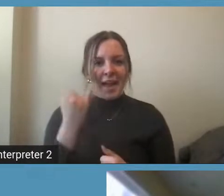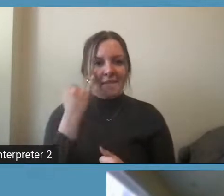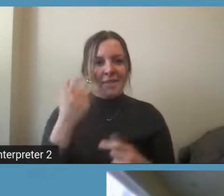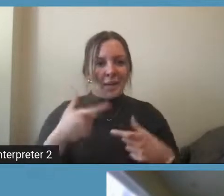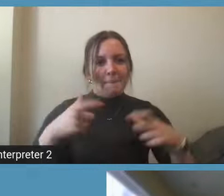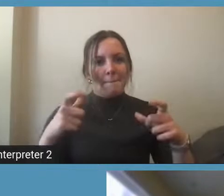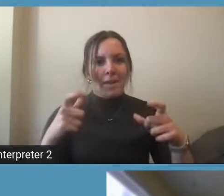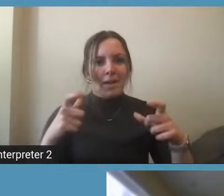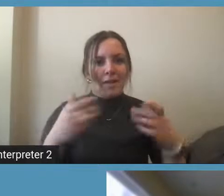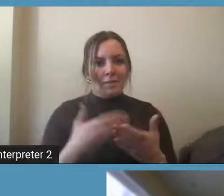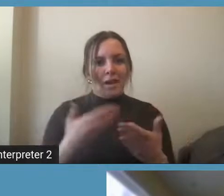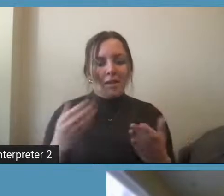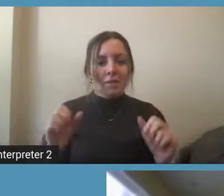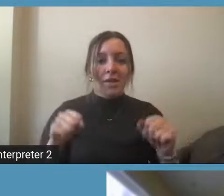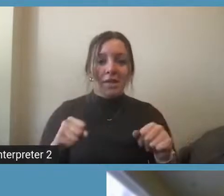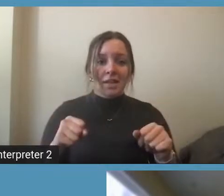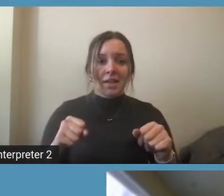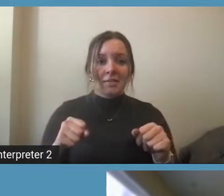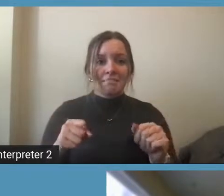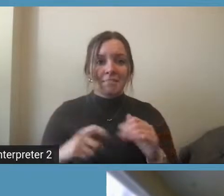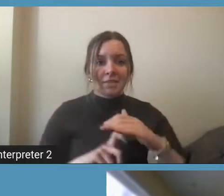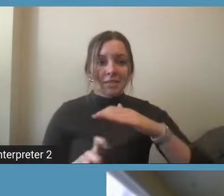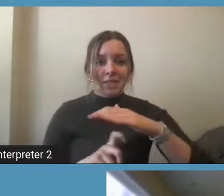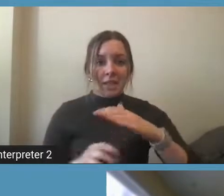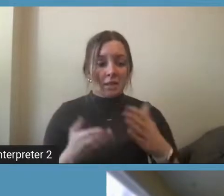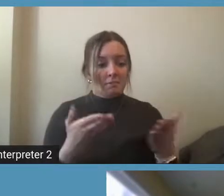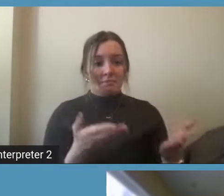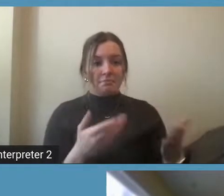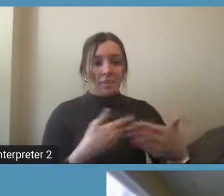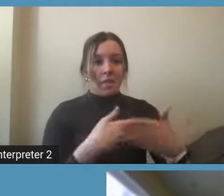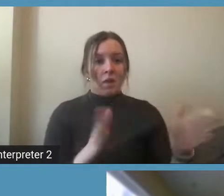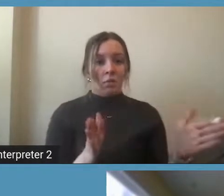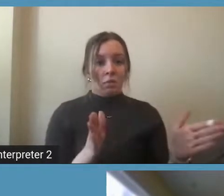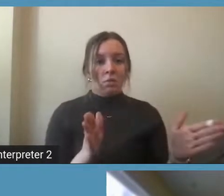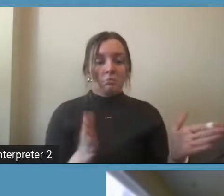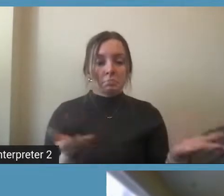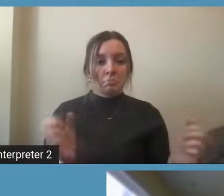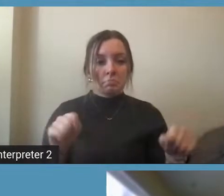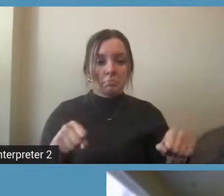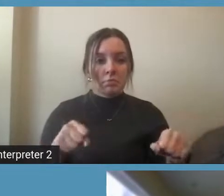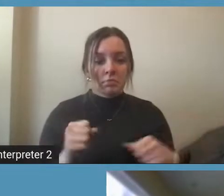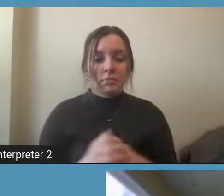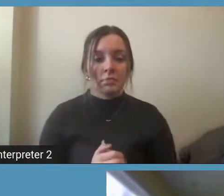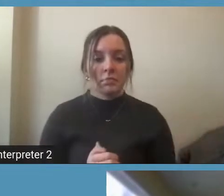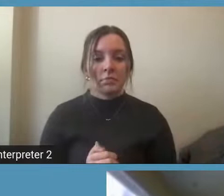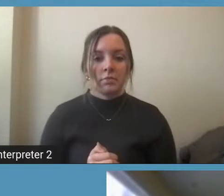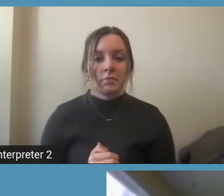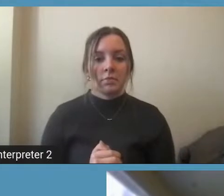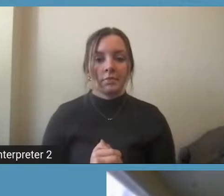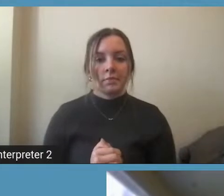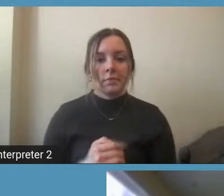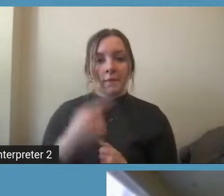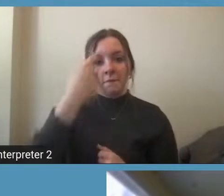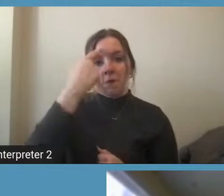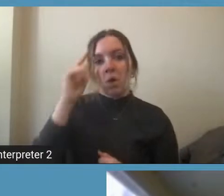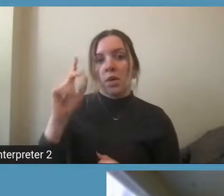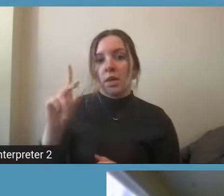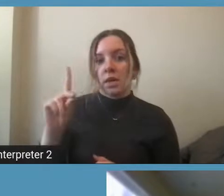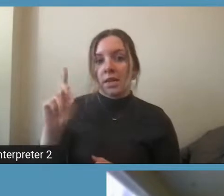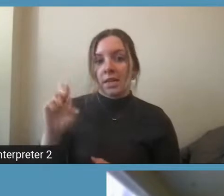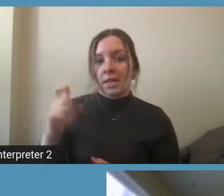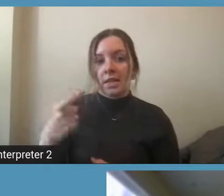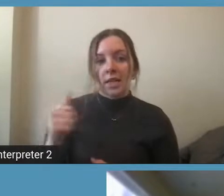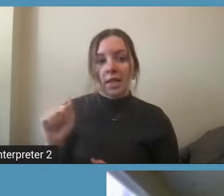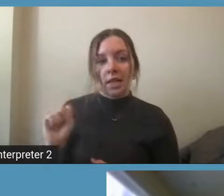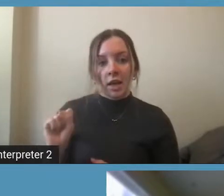we can scan in situ. If possible, like when we did a lot of the other Degas stuff, we set up back